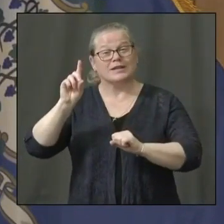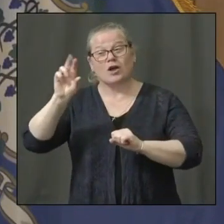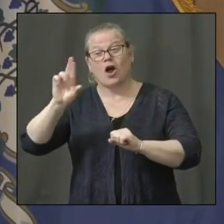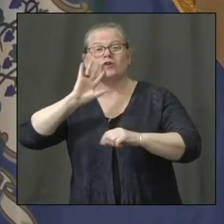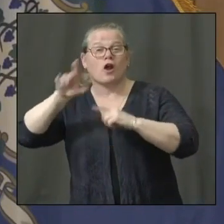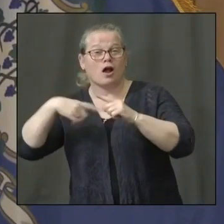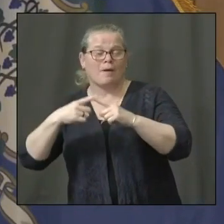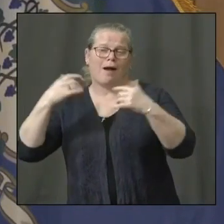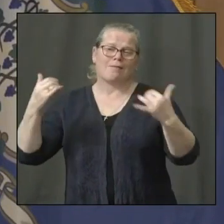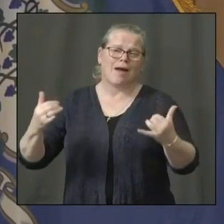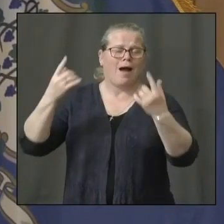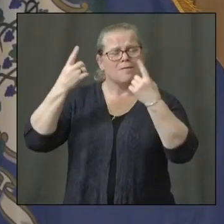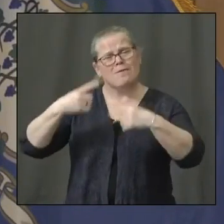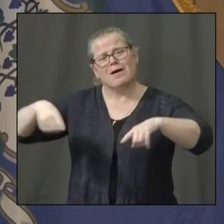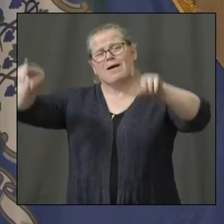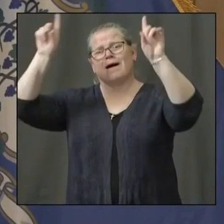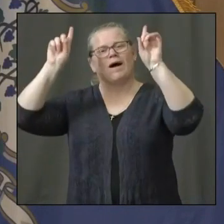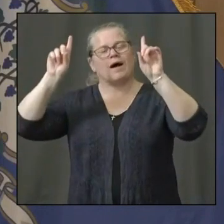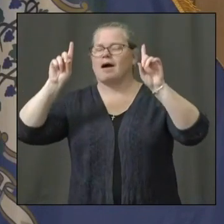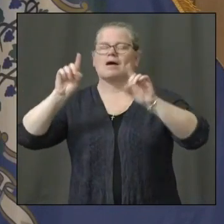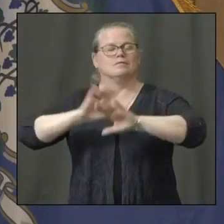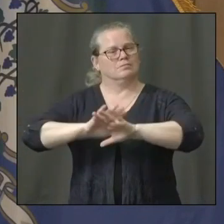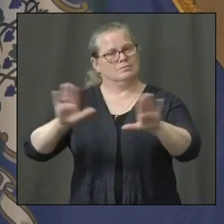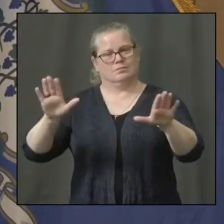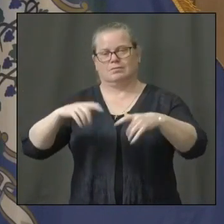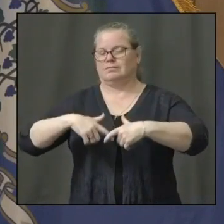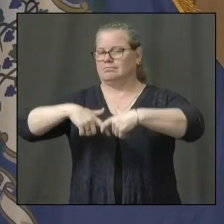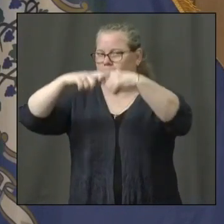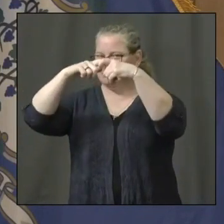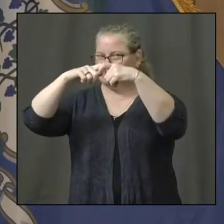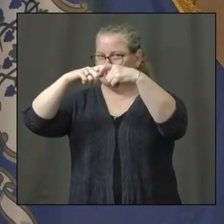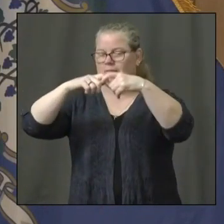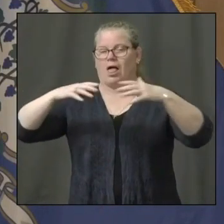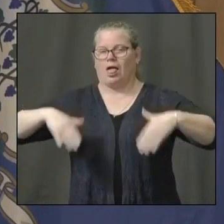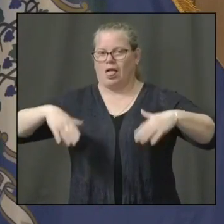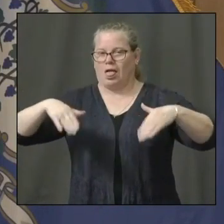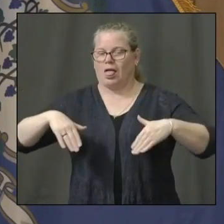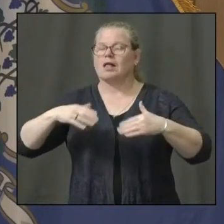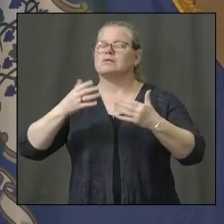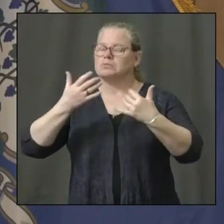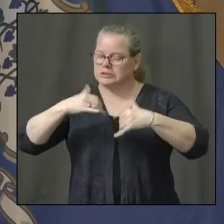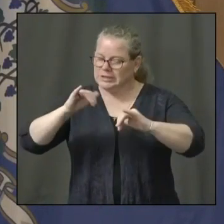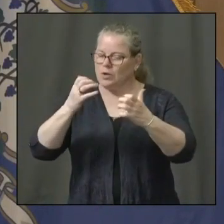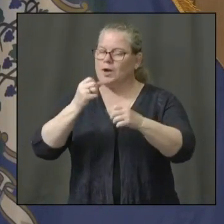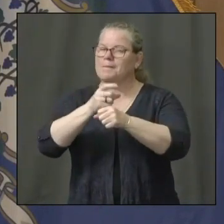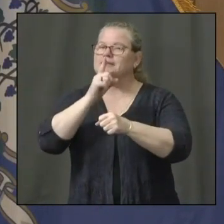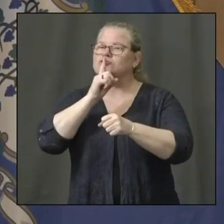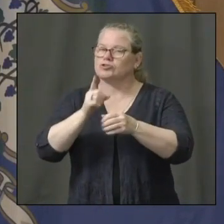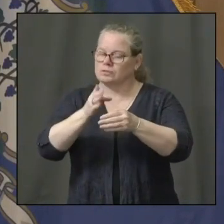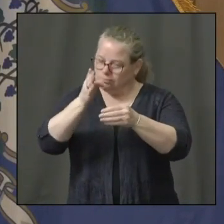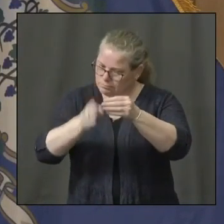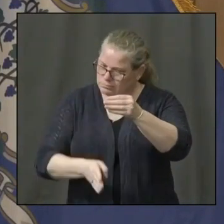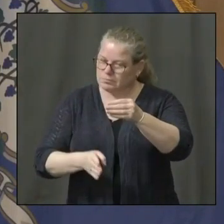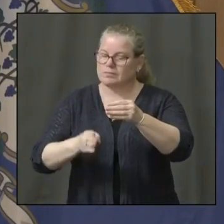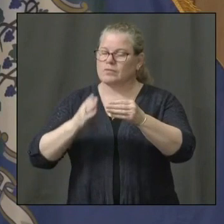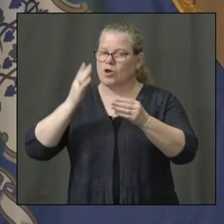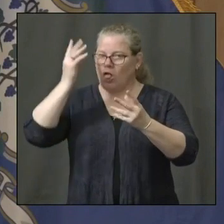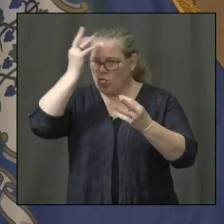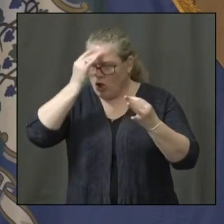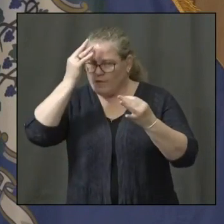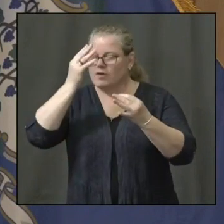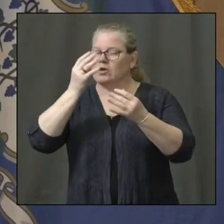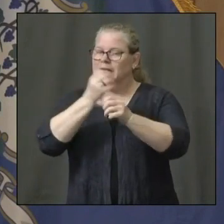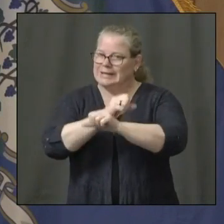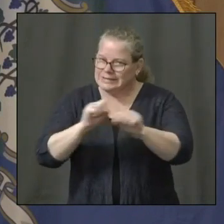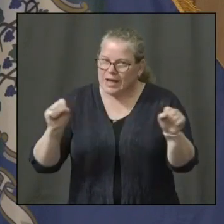we move beyond this COVID crisis, we do it in a thoughtful, safe way. And that means starting with social distancing. You know,